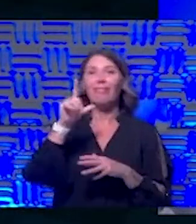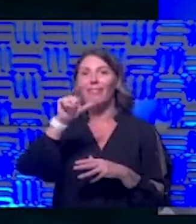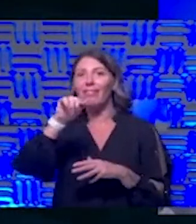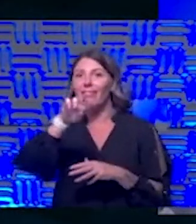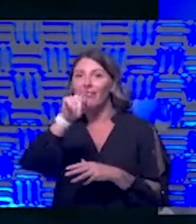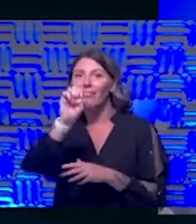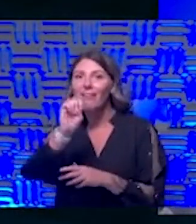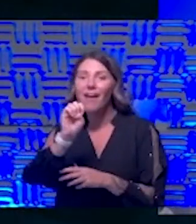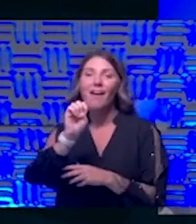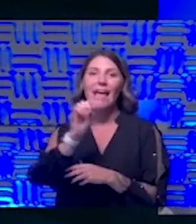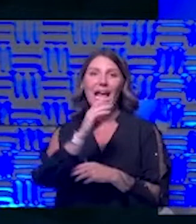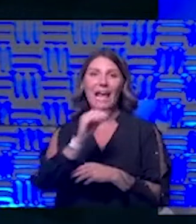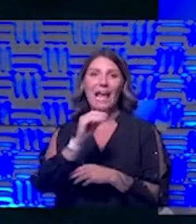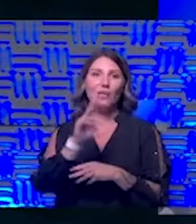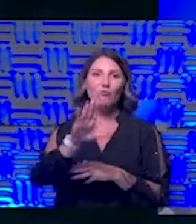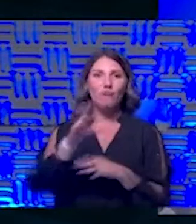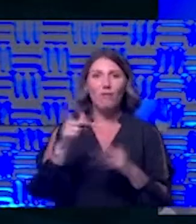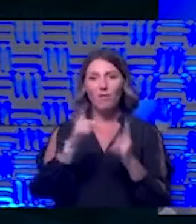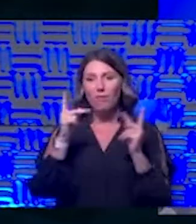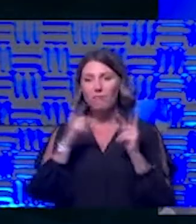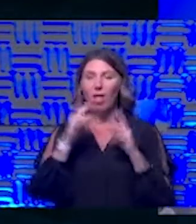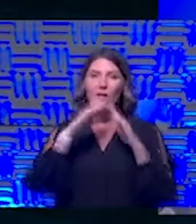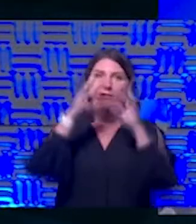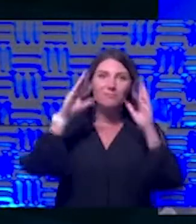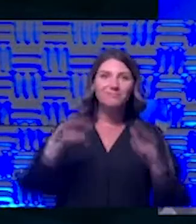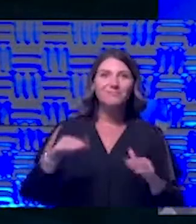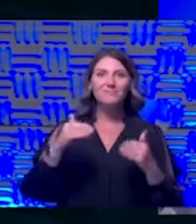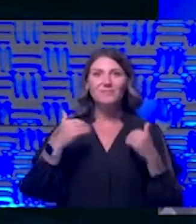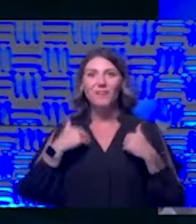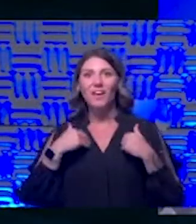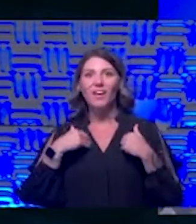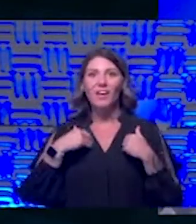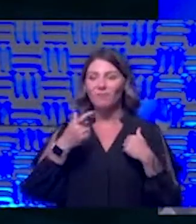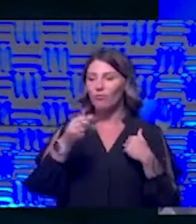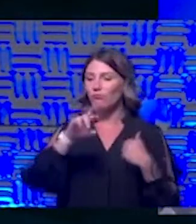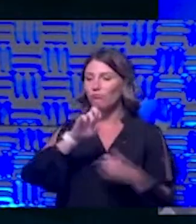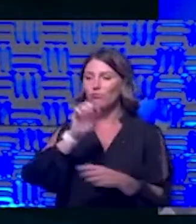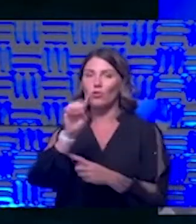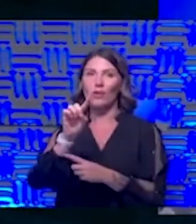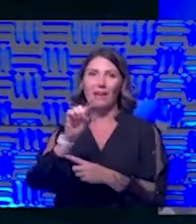if your grandkids come to visit you and you have 20 of them, there's